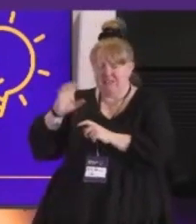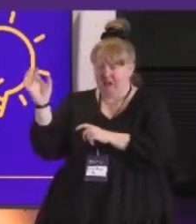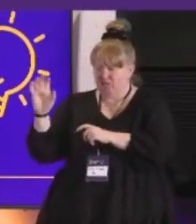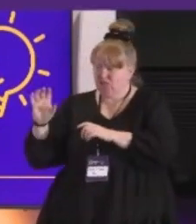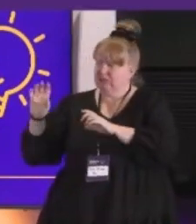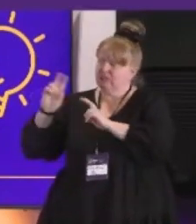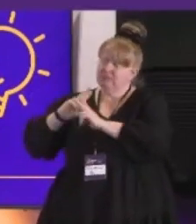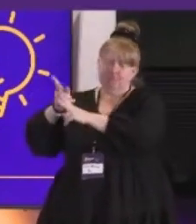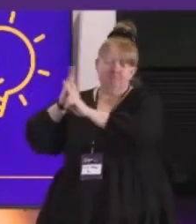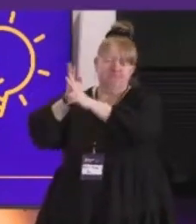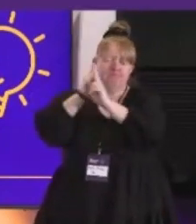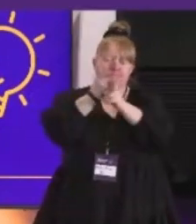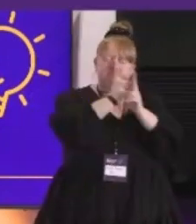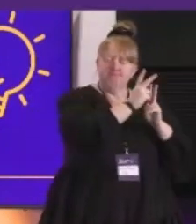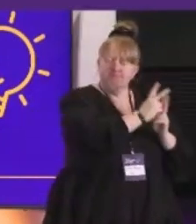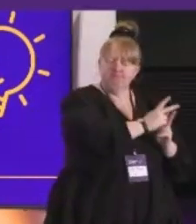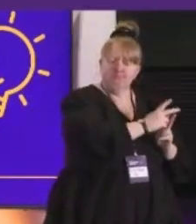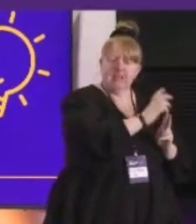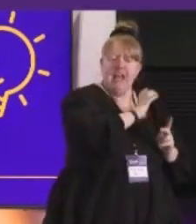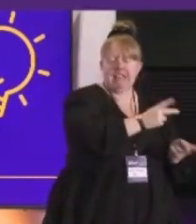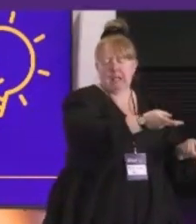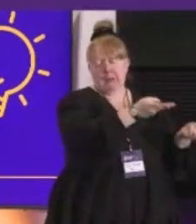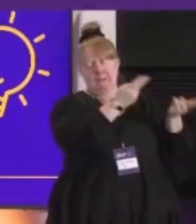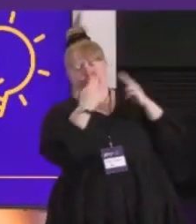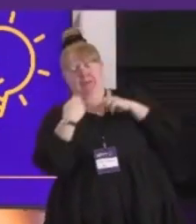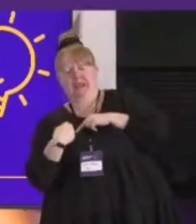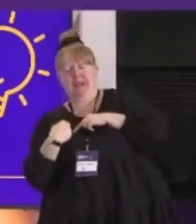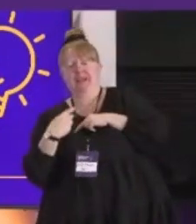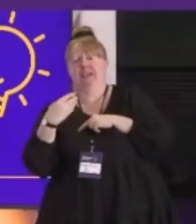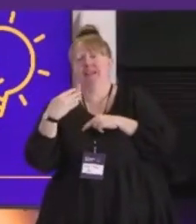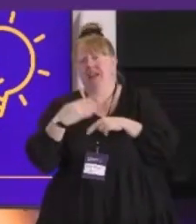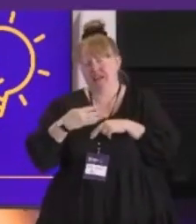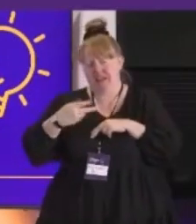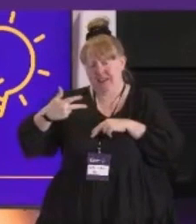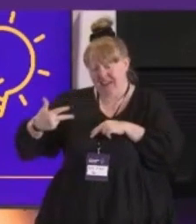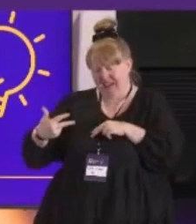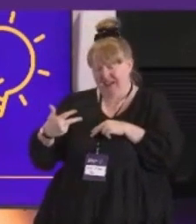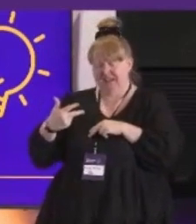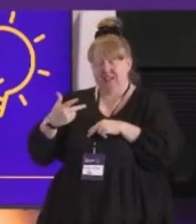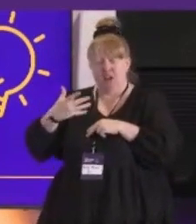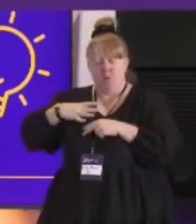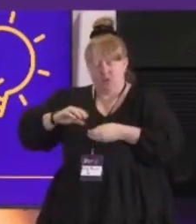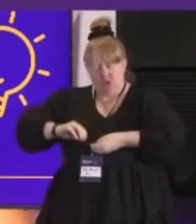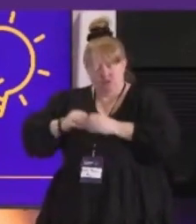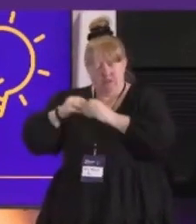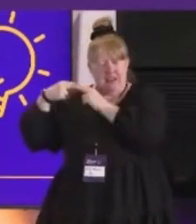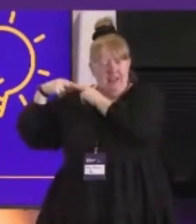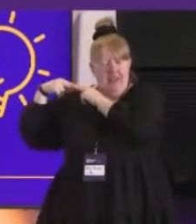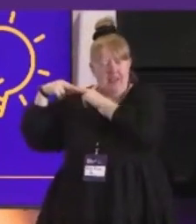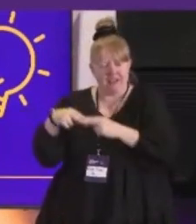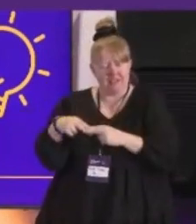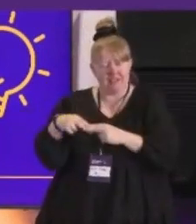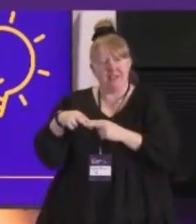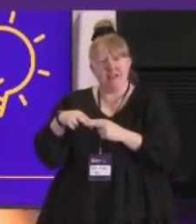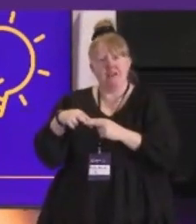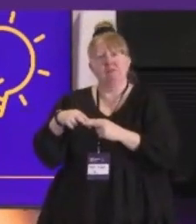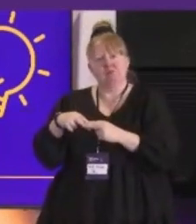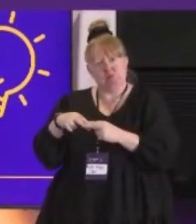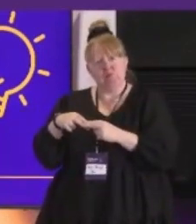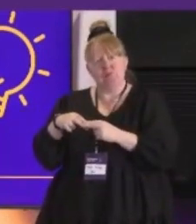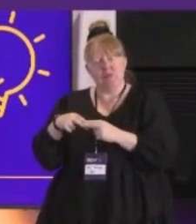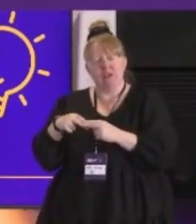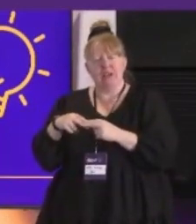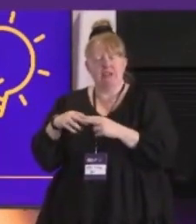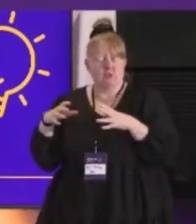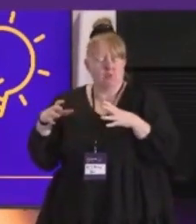when he returned to Canada in 1988, he wanted to create a legacy, and we have a small but mighty mission.